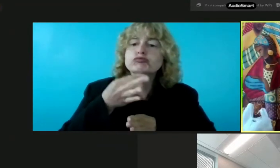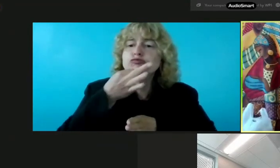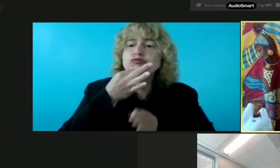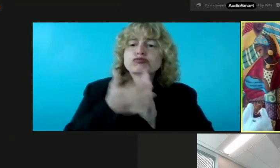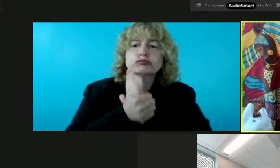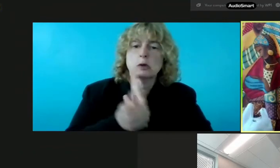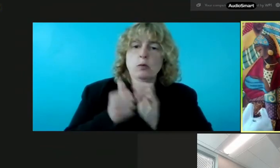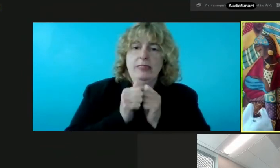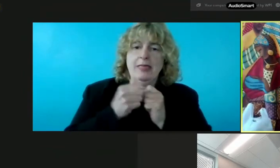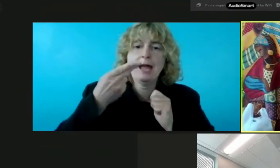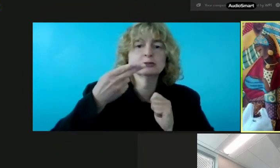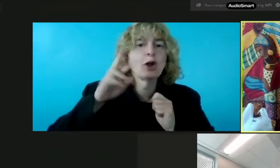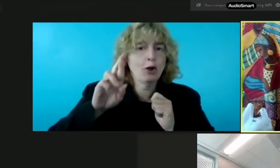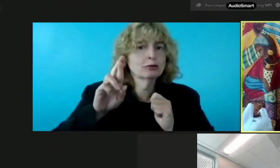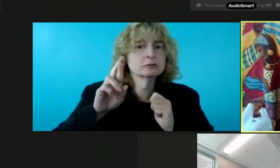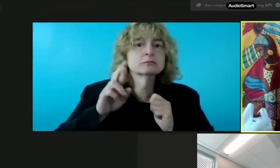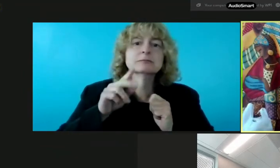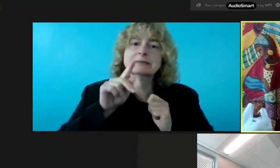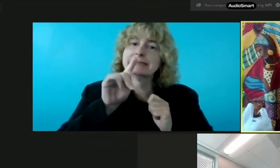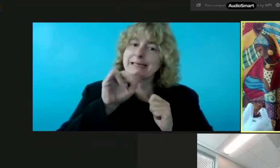discussion. Tina, welcome.